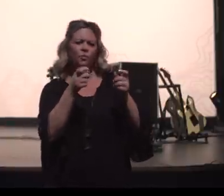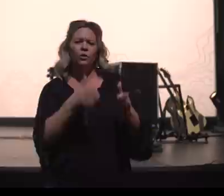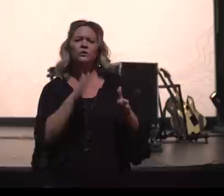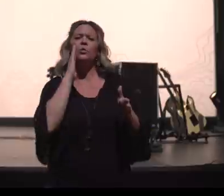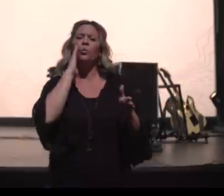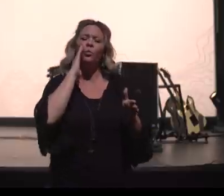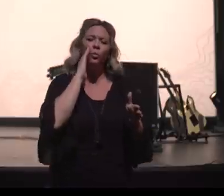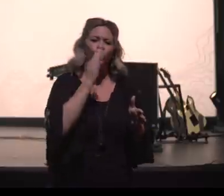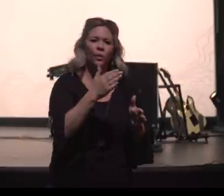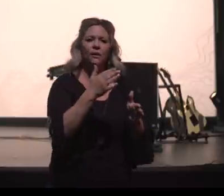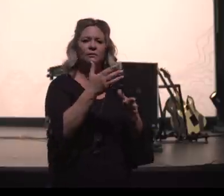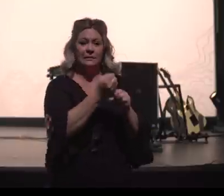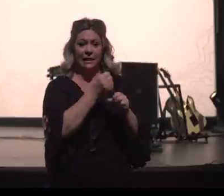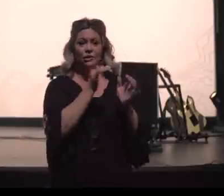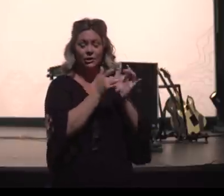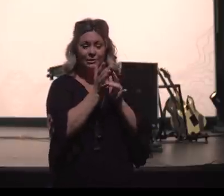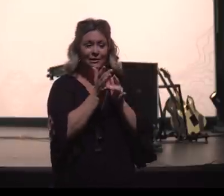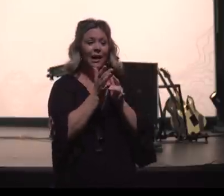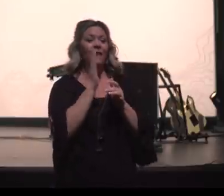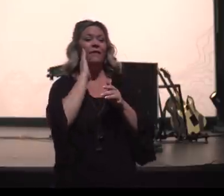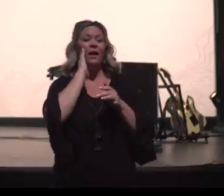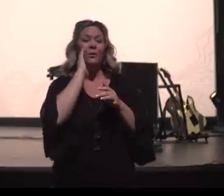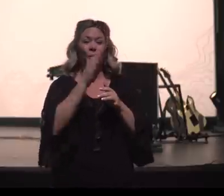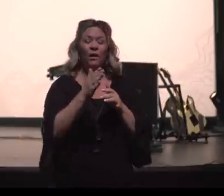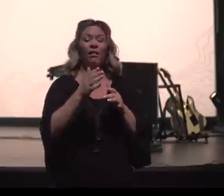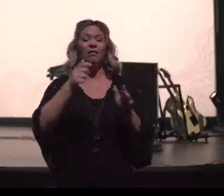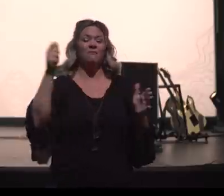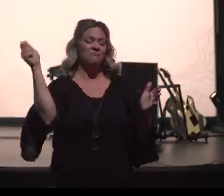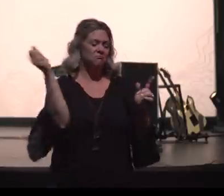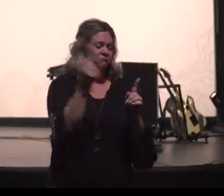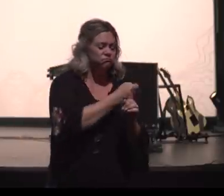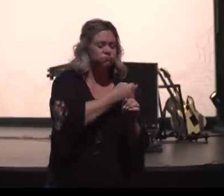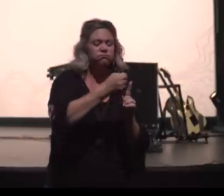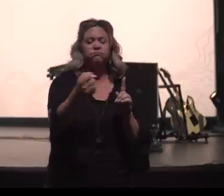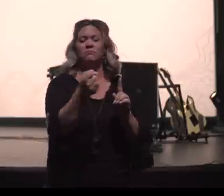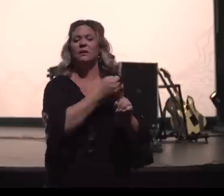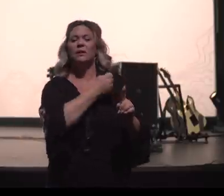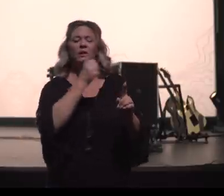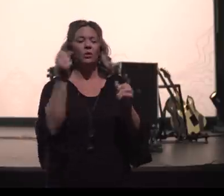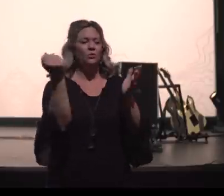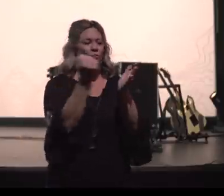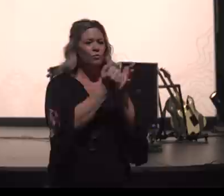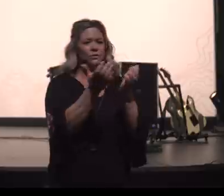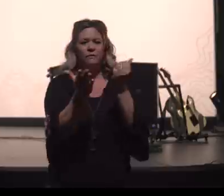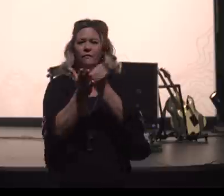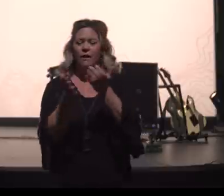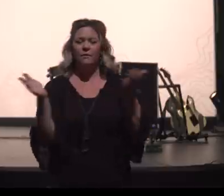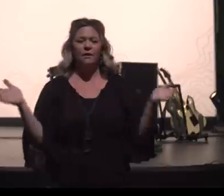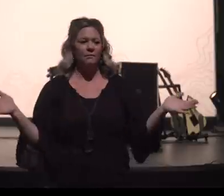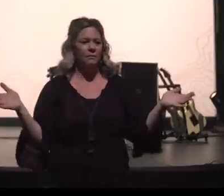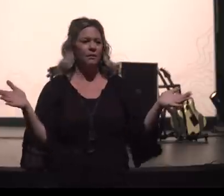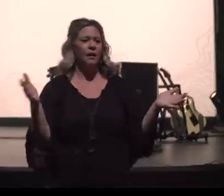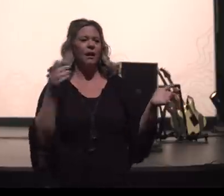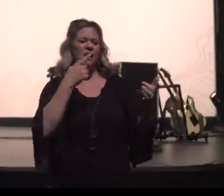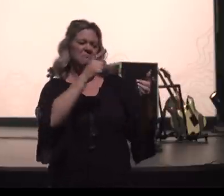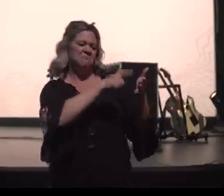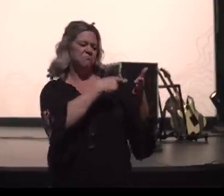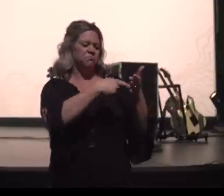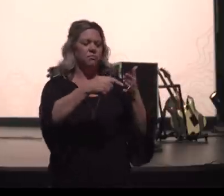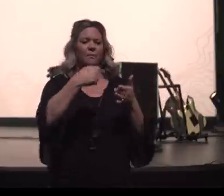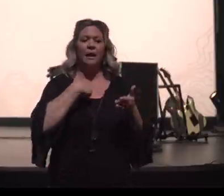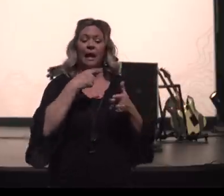watch how detailed he is. They're going to actually flog me, crucify me. They're going to mock me in the process. And then watch